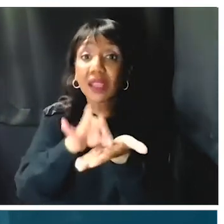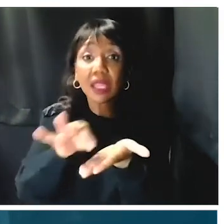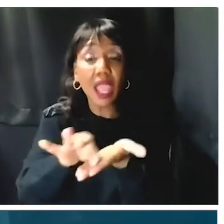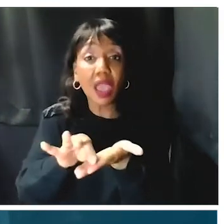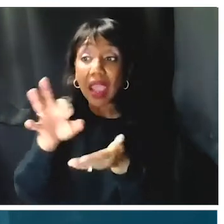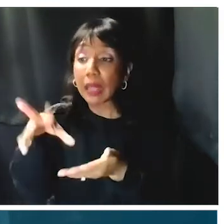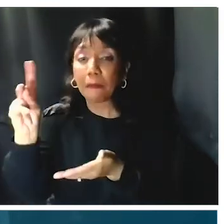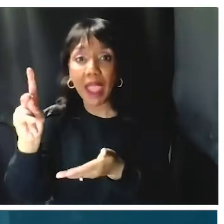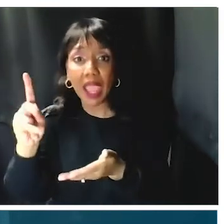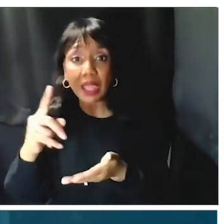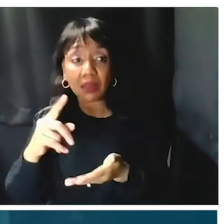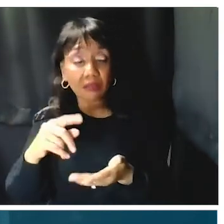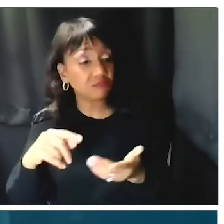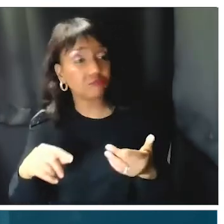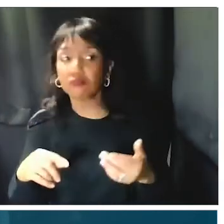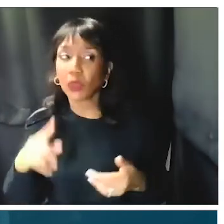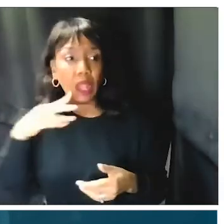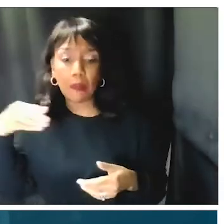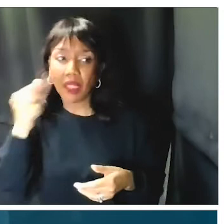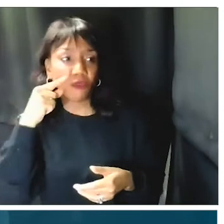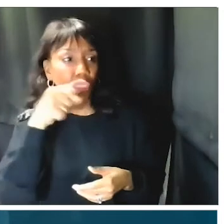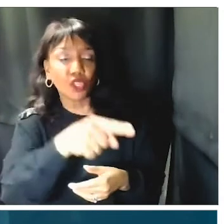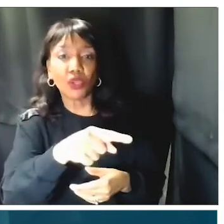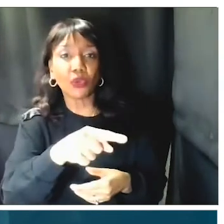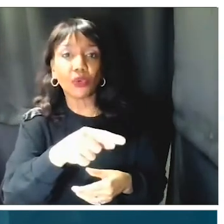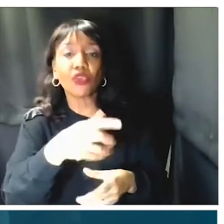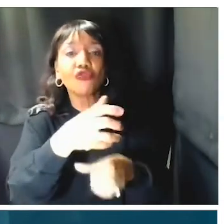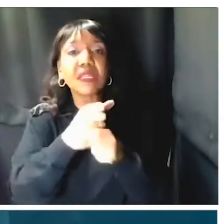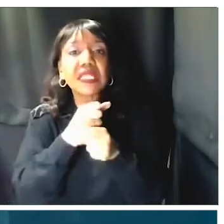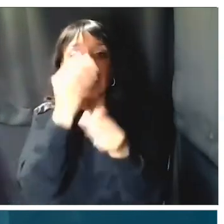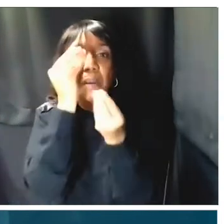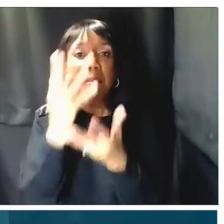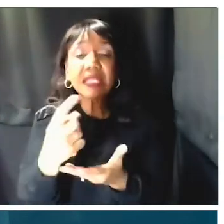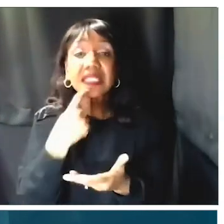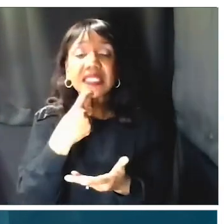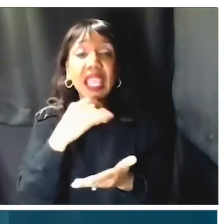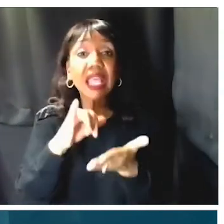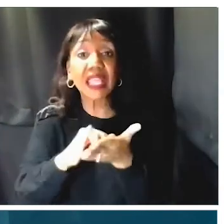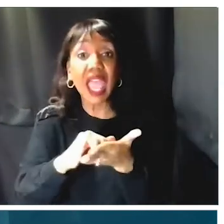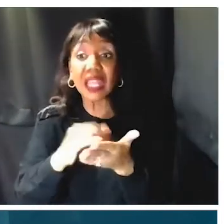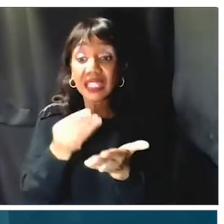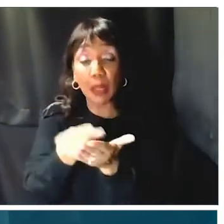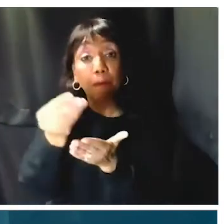bank chose not to pay the transaction, you may receive a message that your transaction was declined. Key items for auto